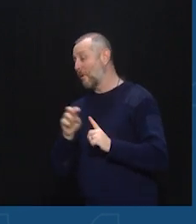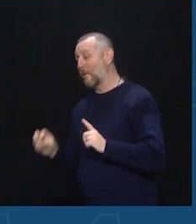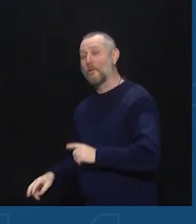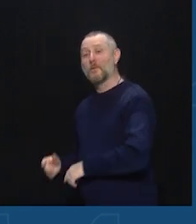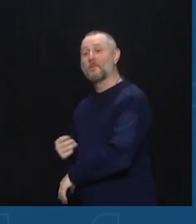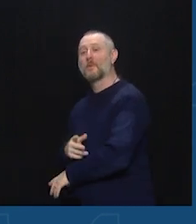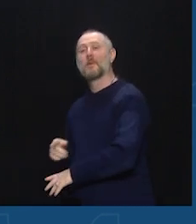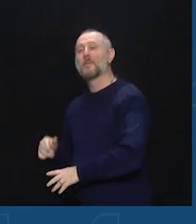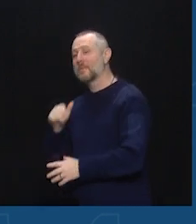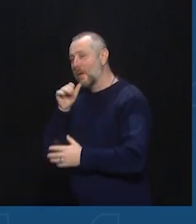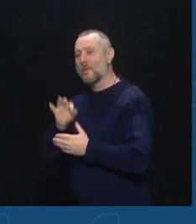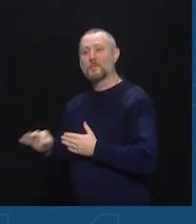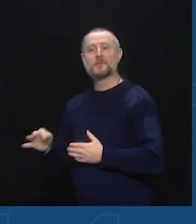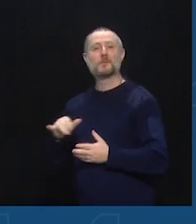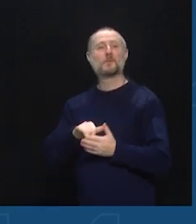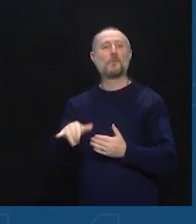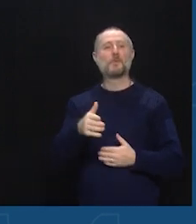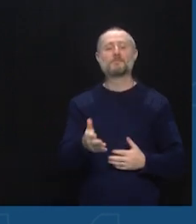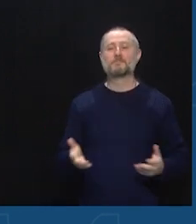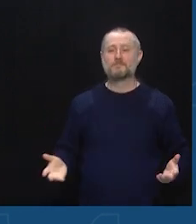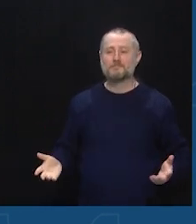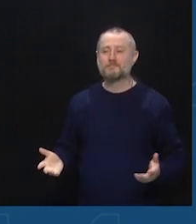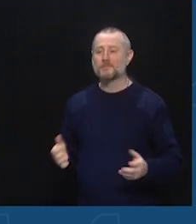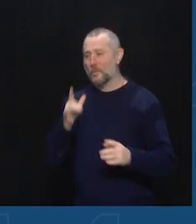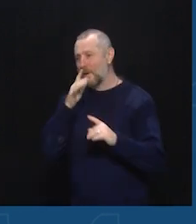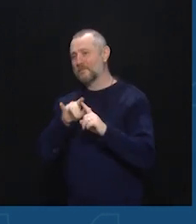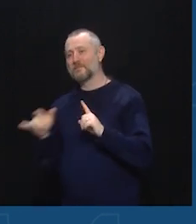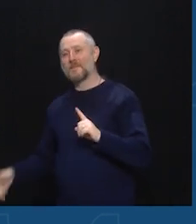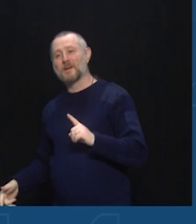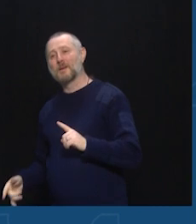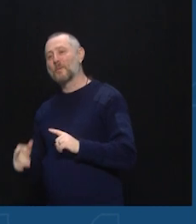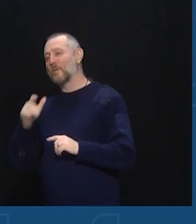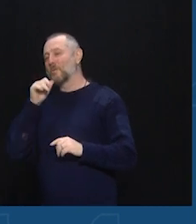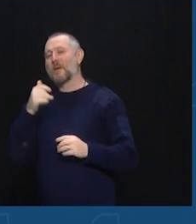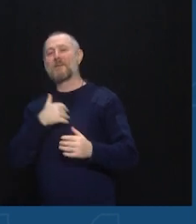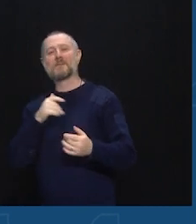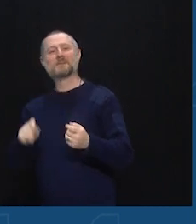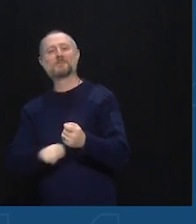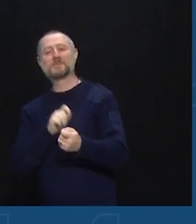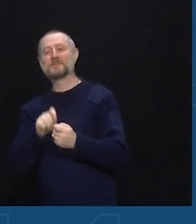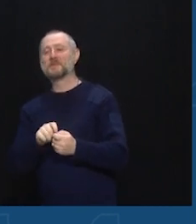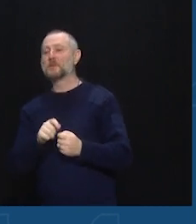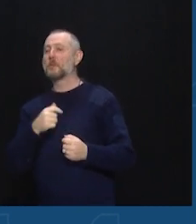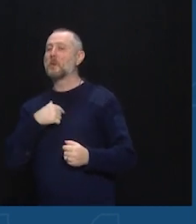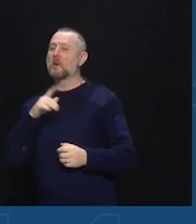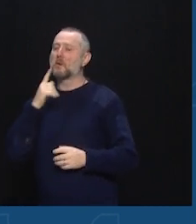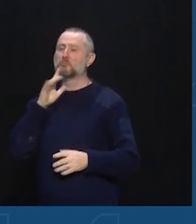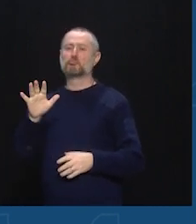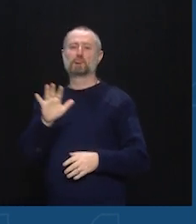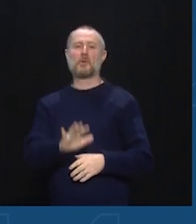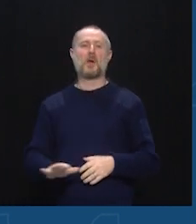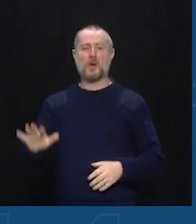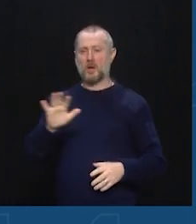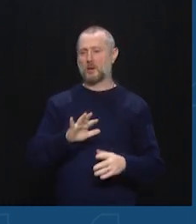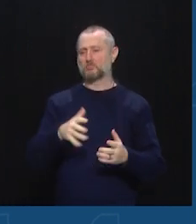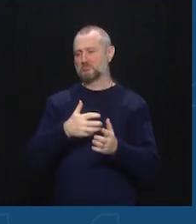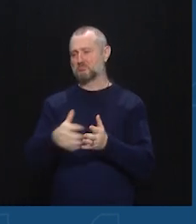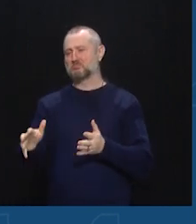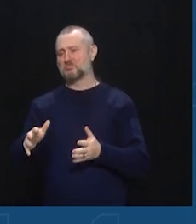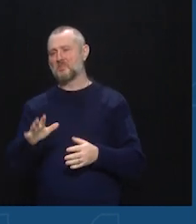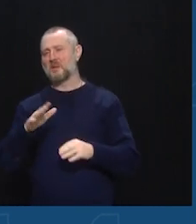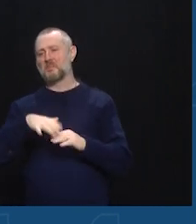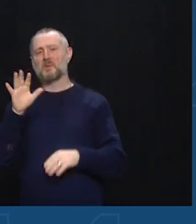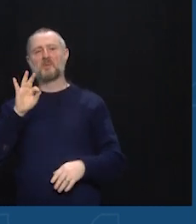at a local provider, a local drugstore. So we don't have exact numbers, so we know it's higher than 95%, which